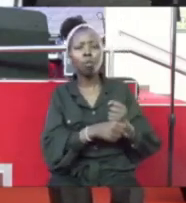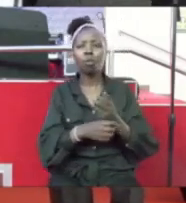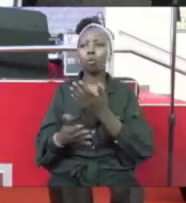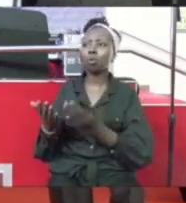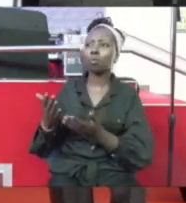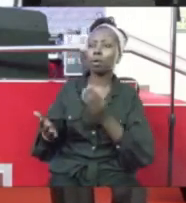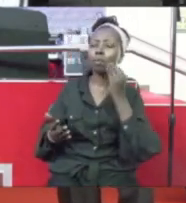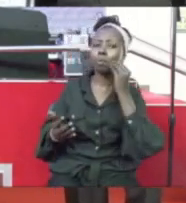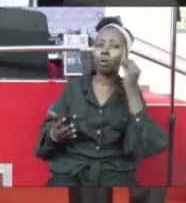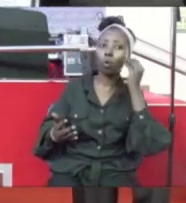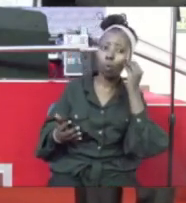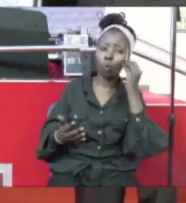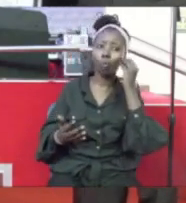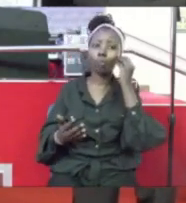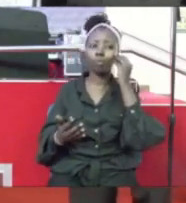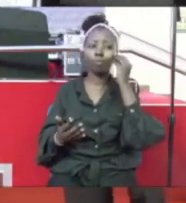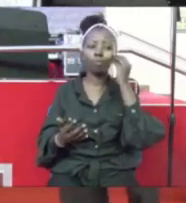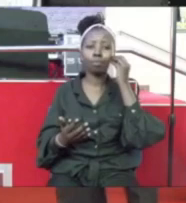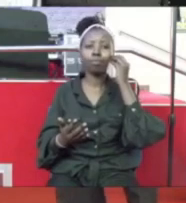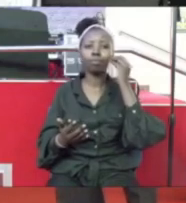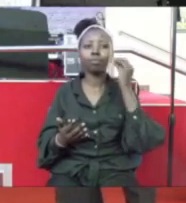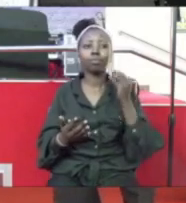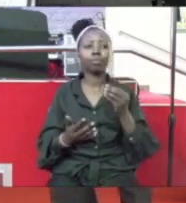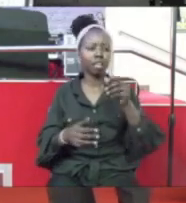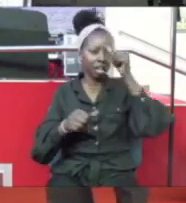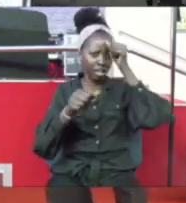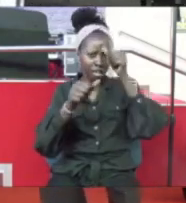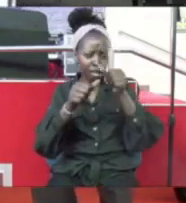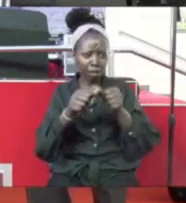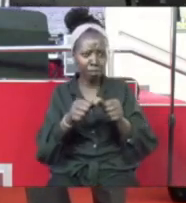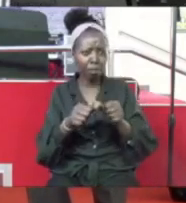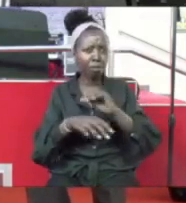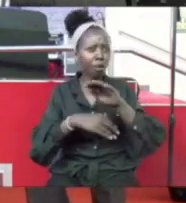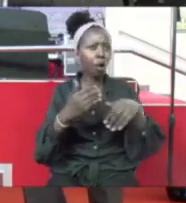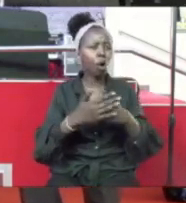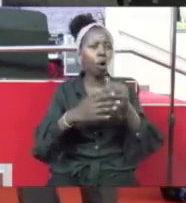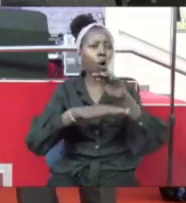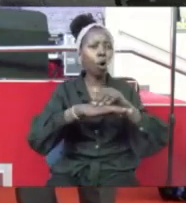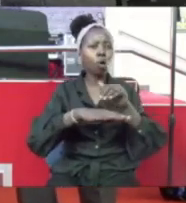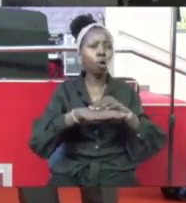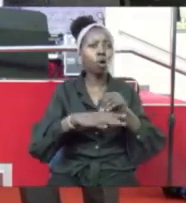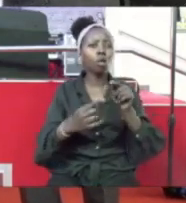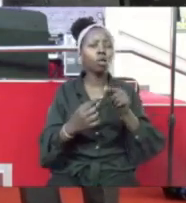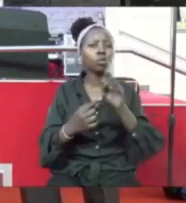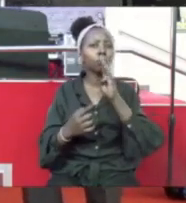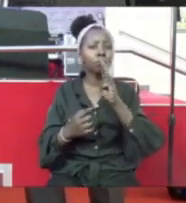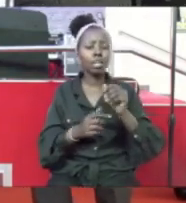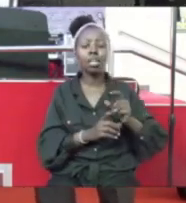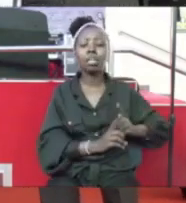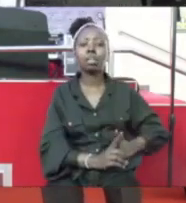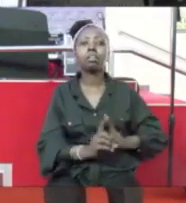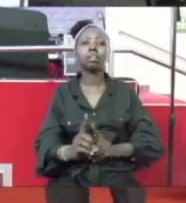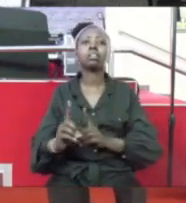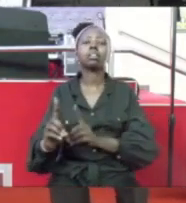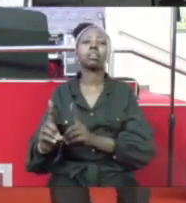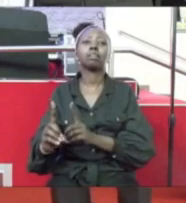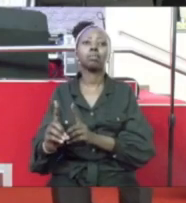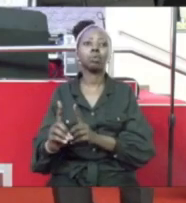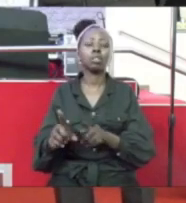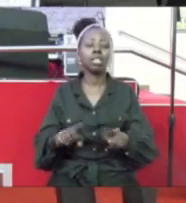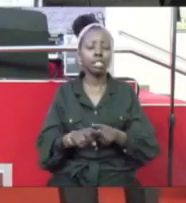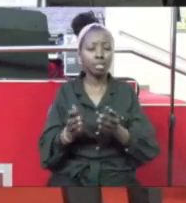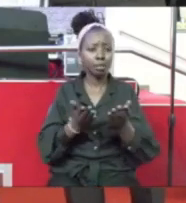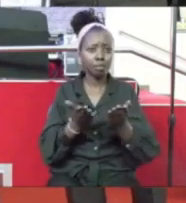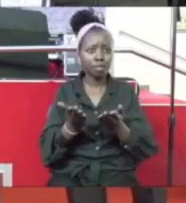kwenye biashara ama mahali tunapoishi. Remember we have been called to be stewards. Kumbuka tumeitwa ili tuwe shemanzi. And recently we